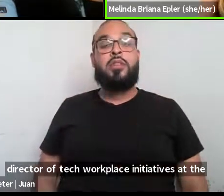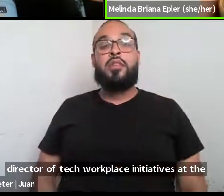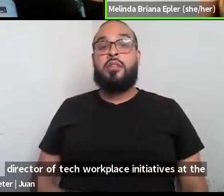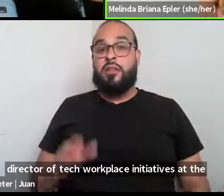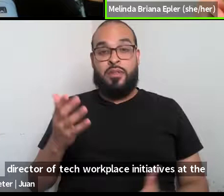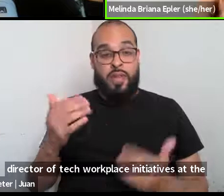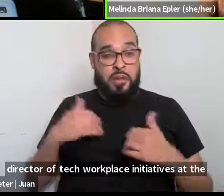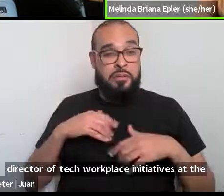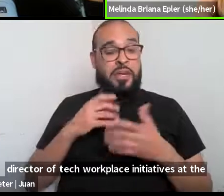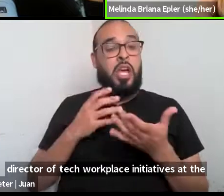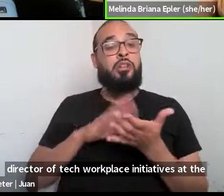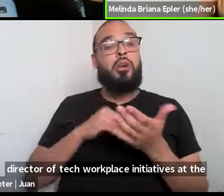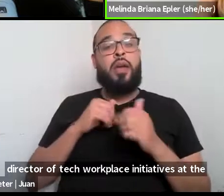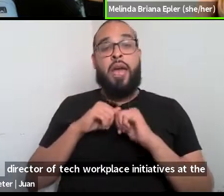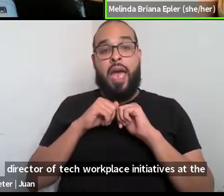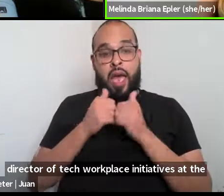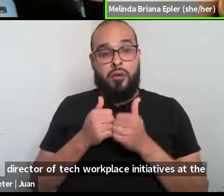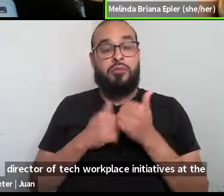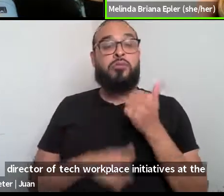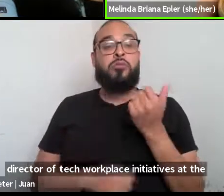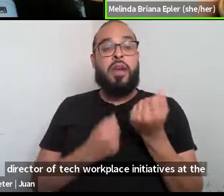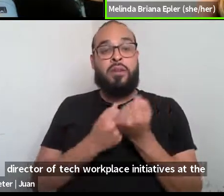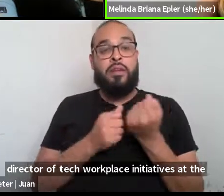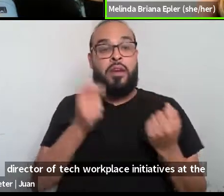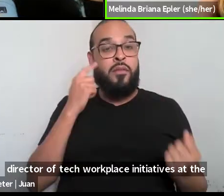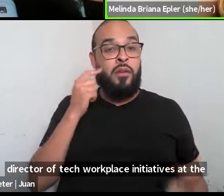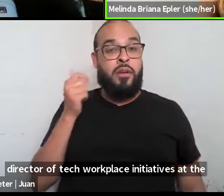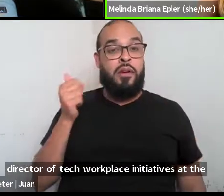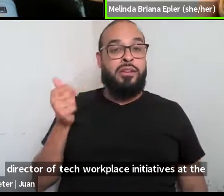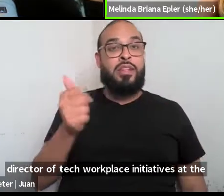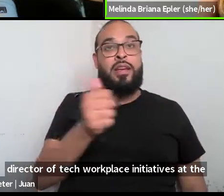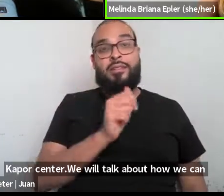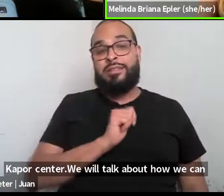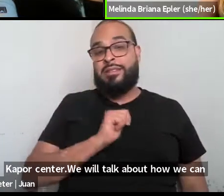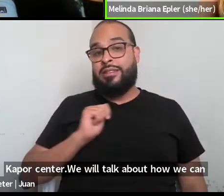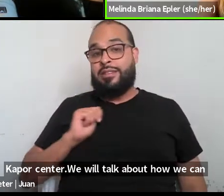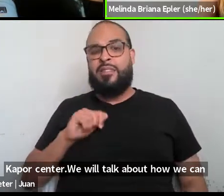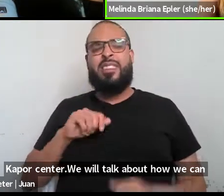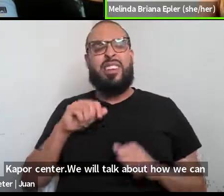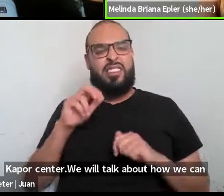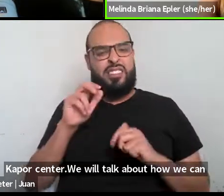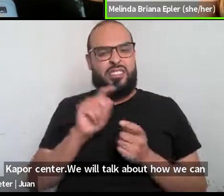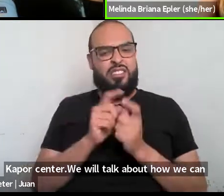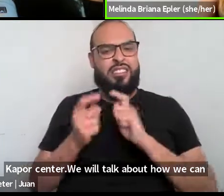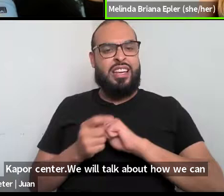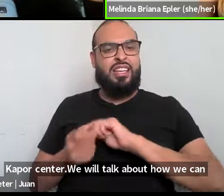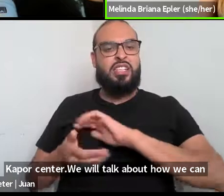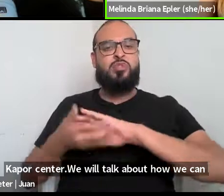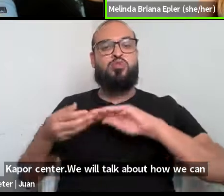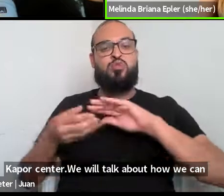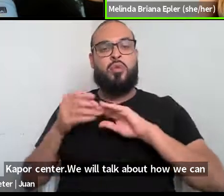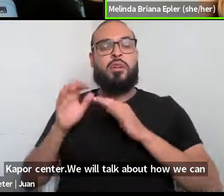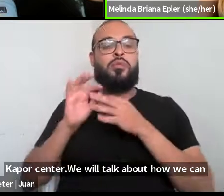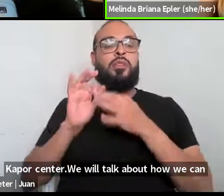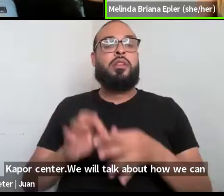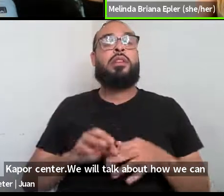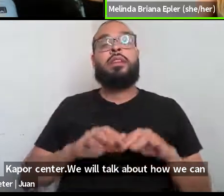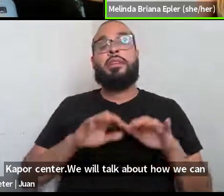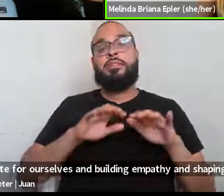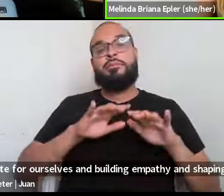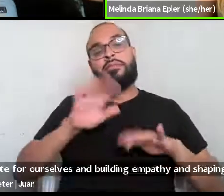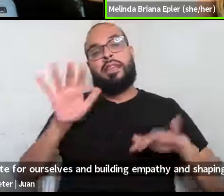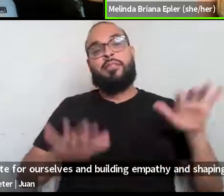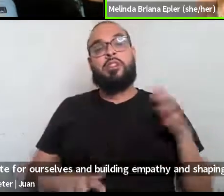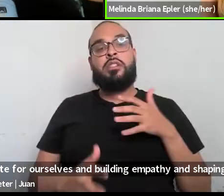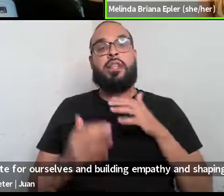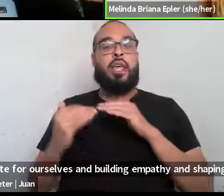other, building empathy, and really shaping the narrative around diversity, equity, and inclusion. So welcome, Cynthia.